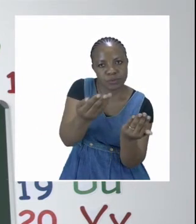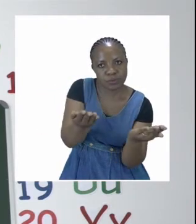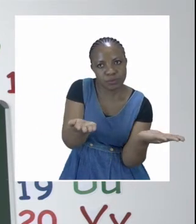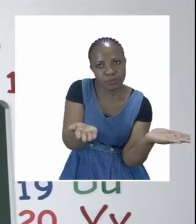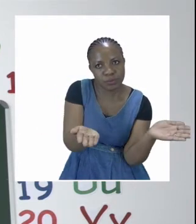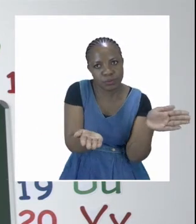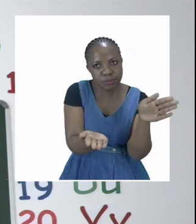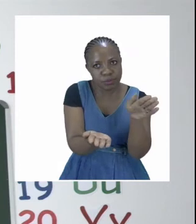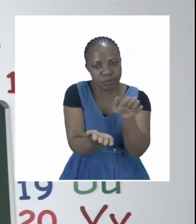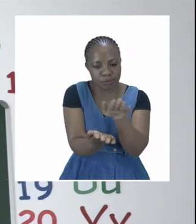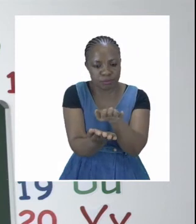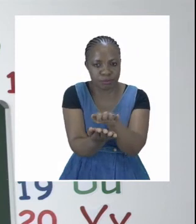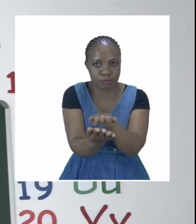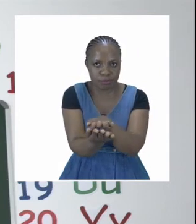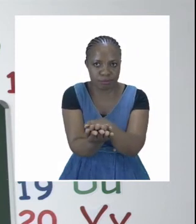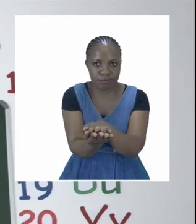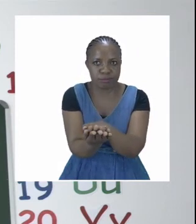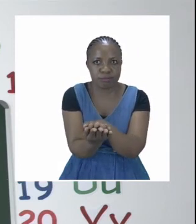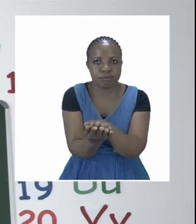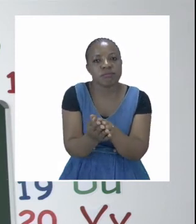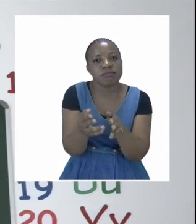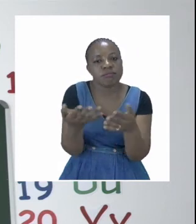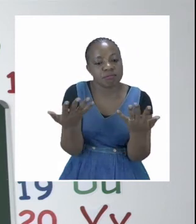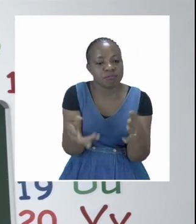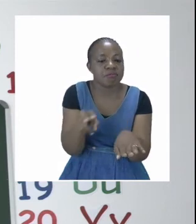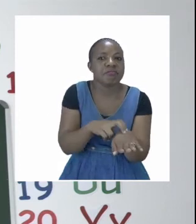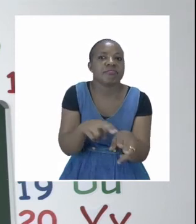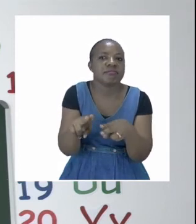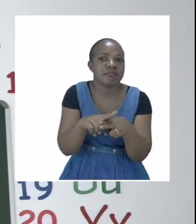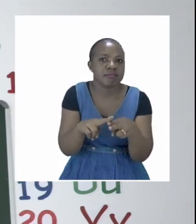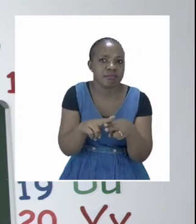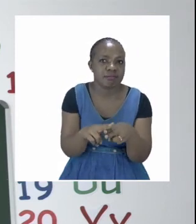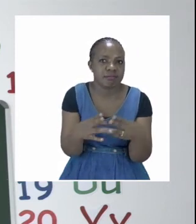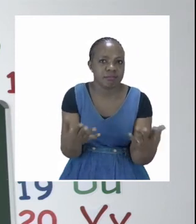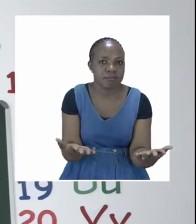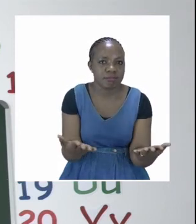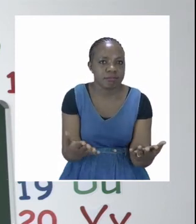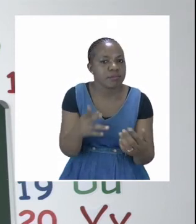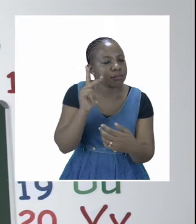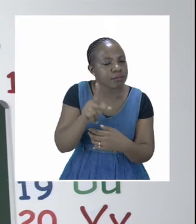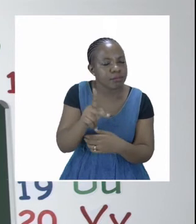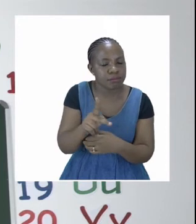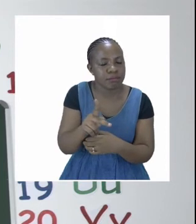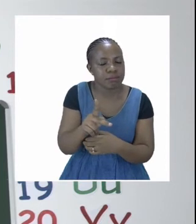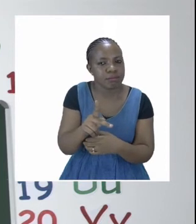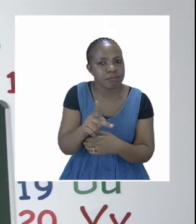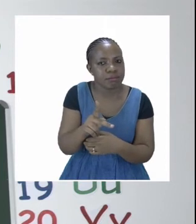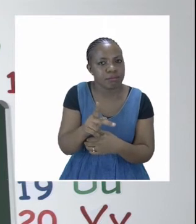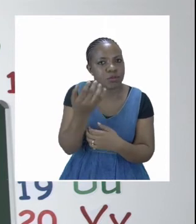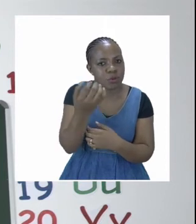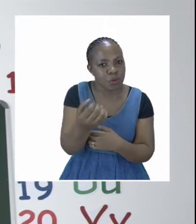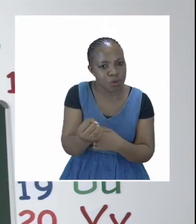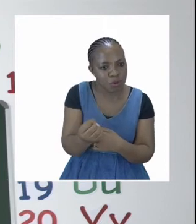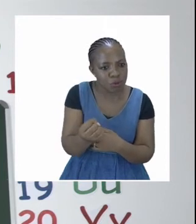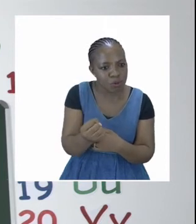it for ready to use. But there is more. We are also available on